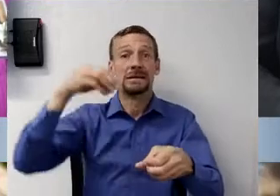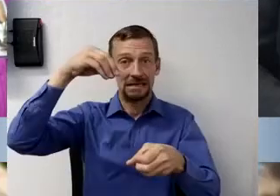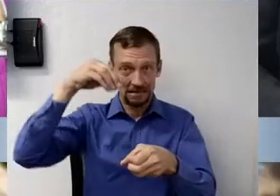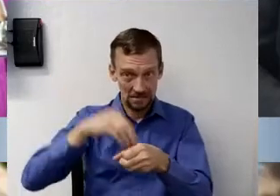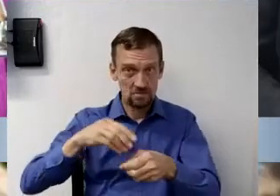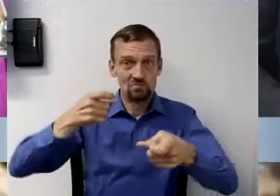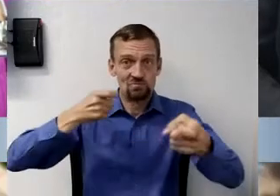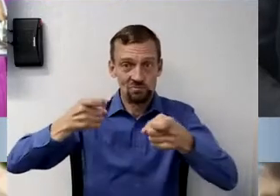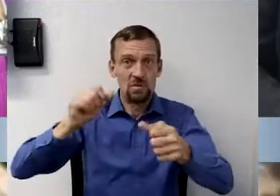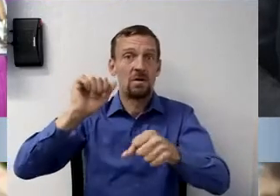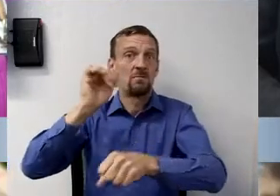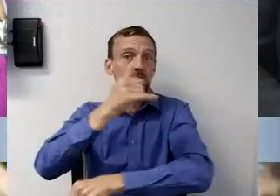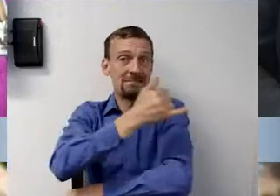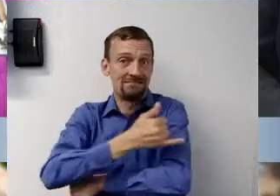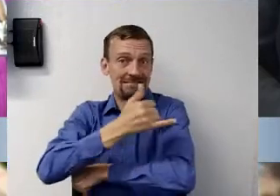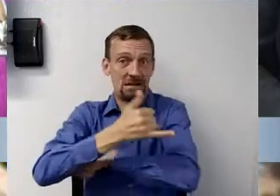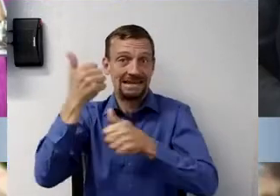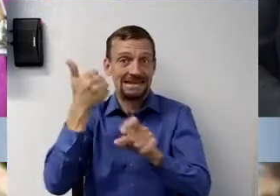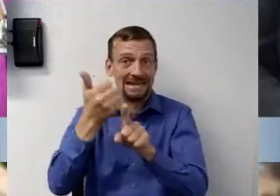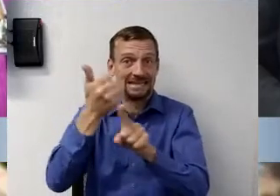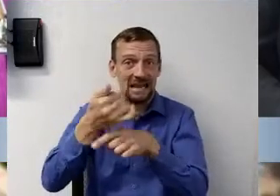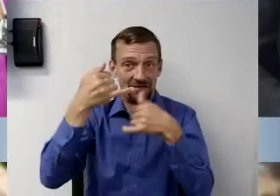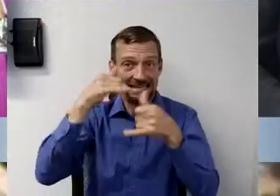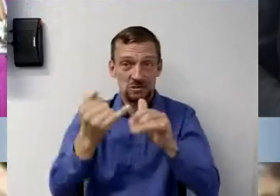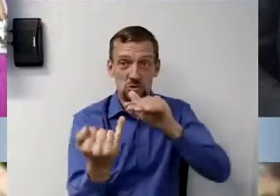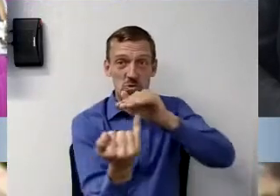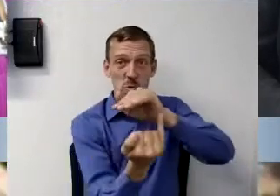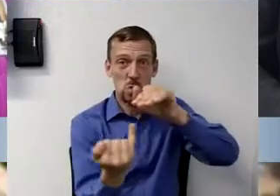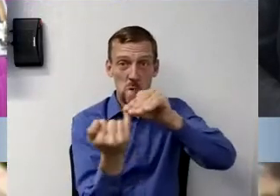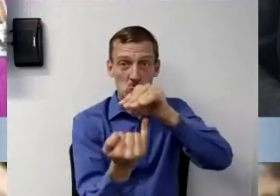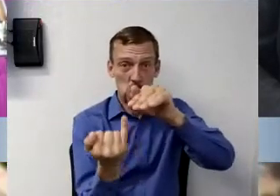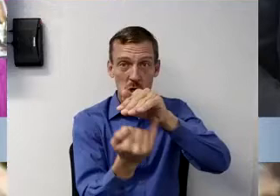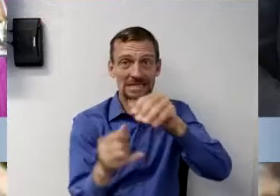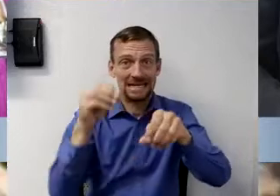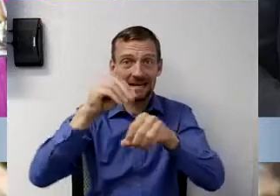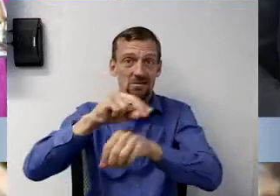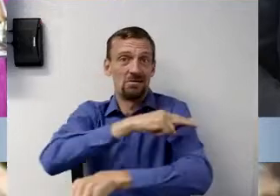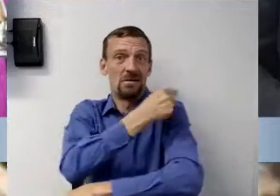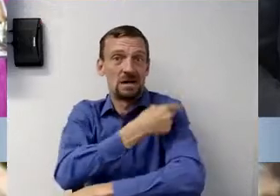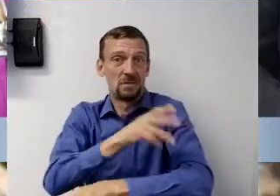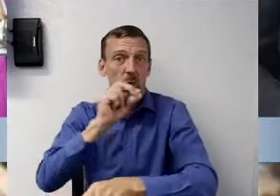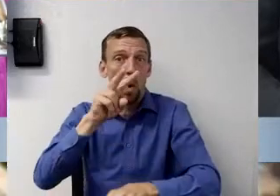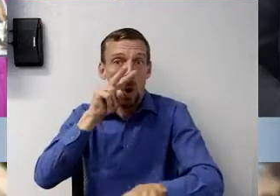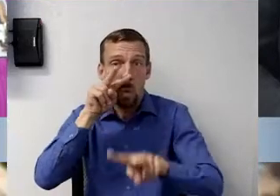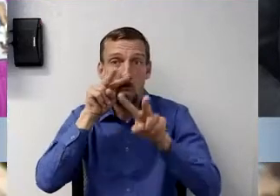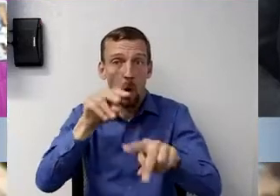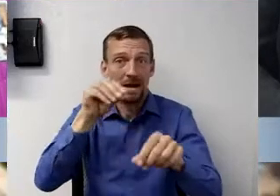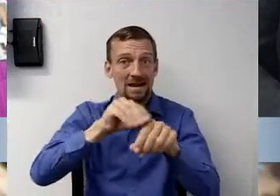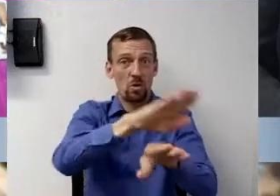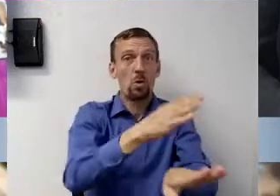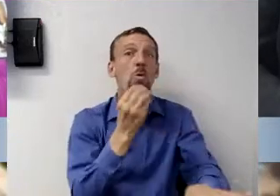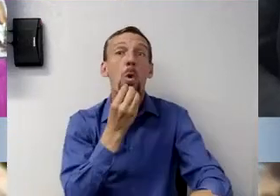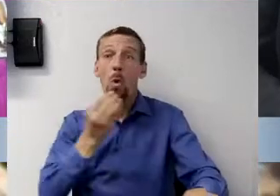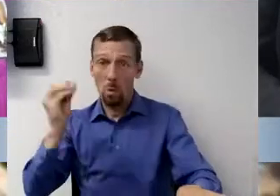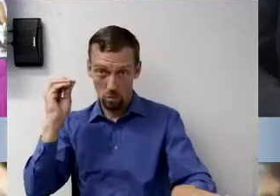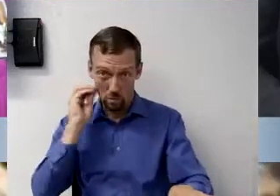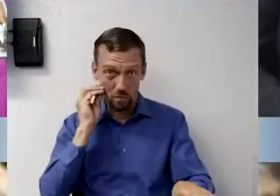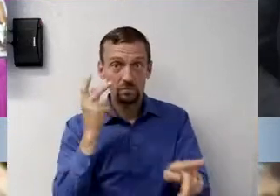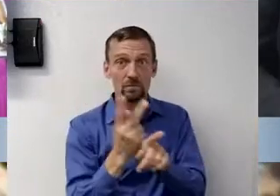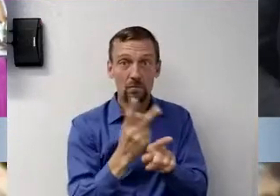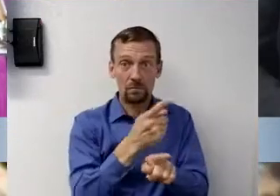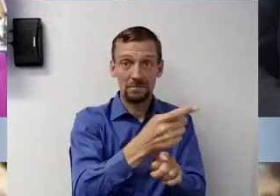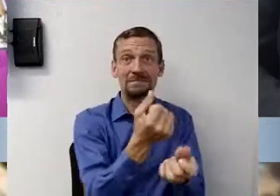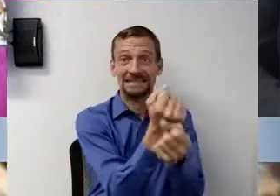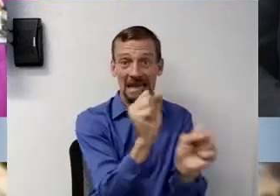under management by the county. They're still quarantined, and the county is keeping a watchful eye on them. Just